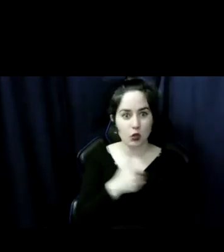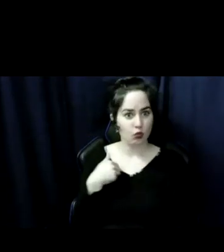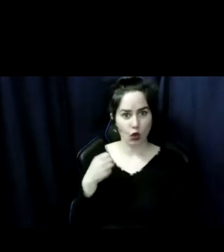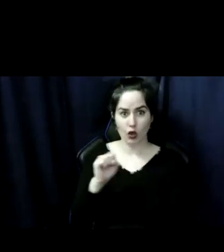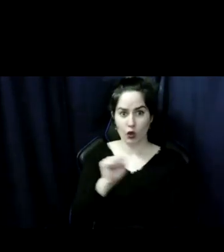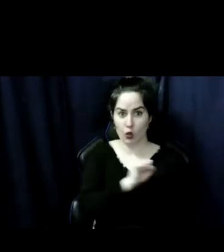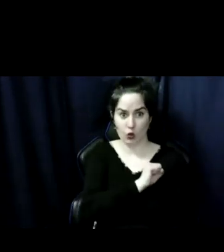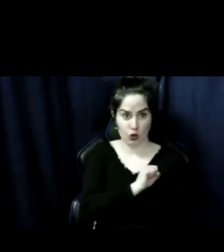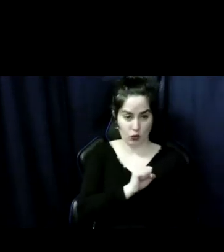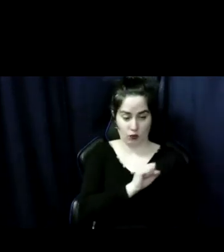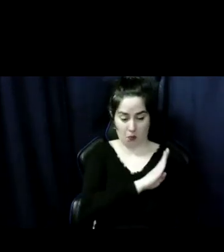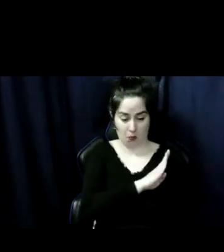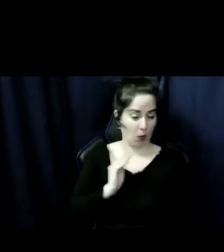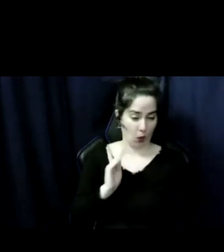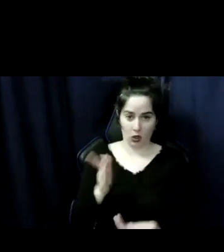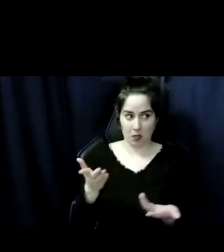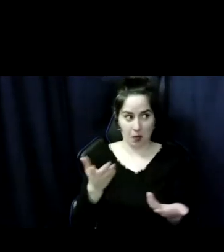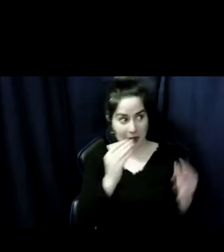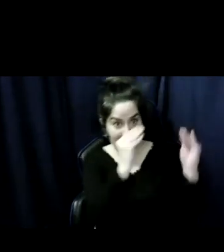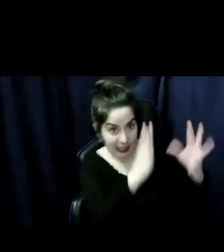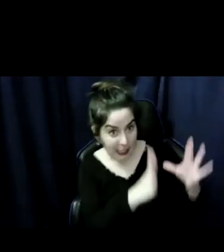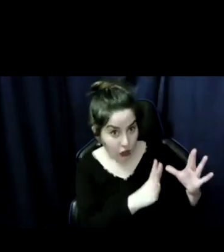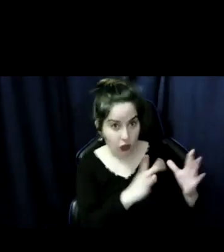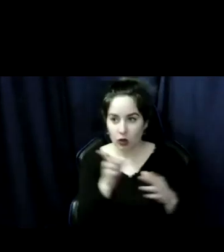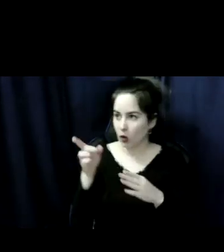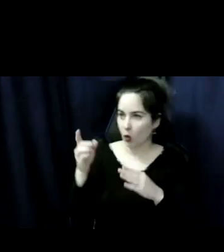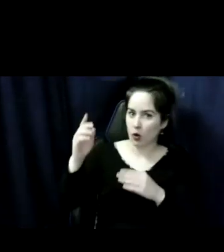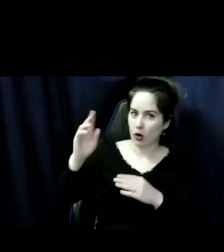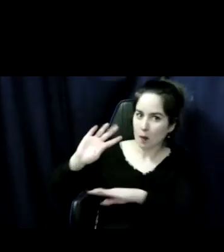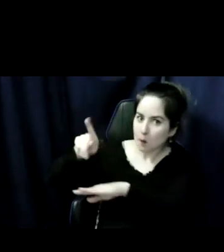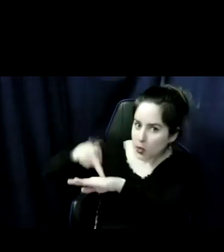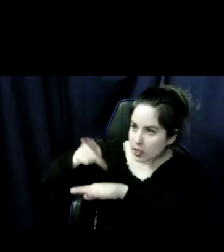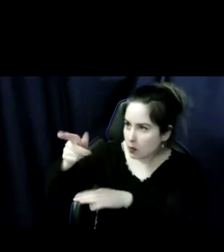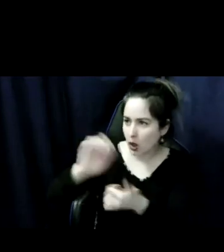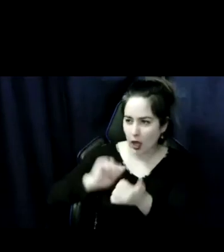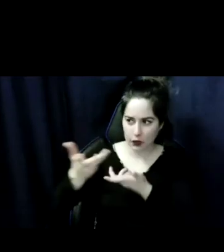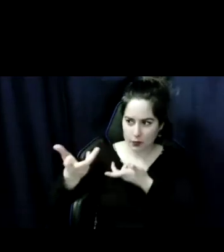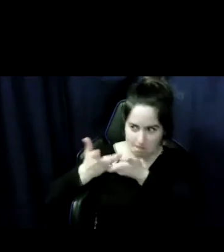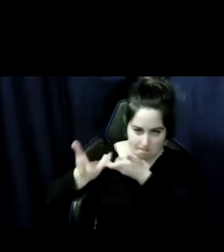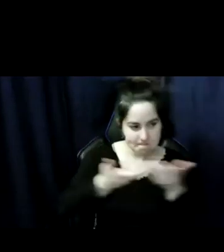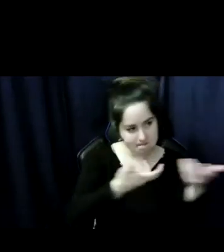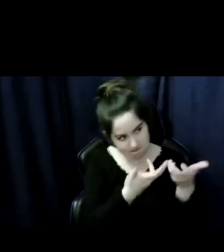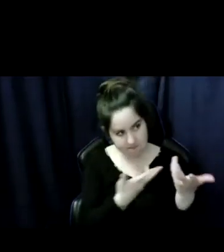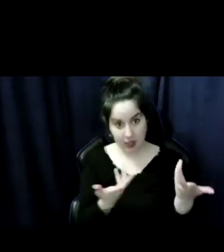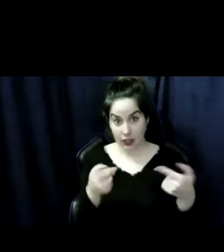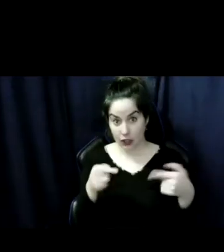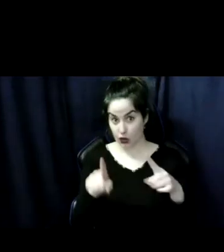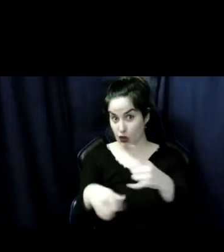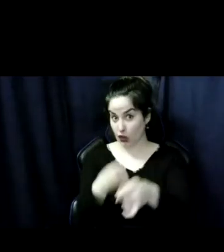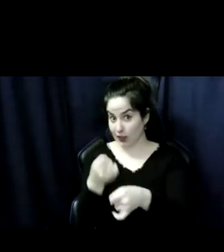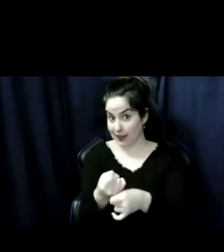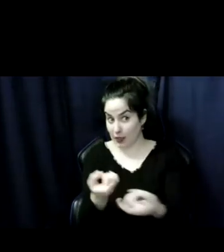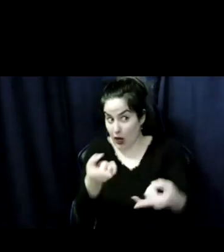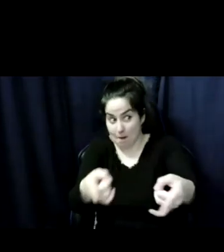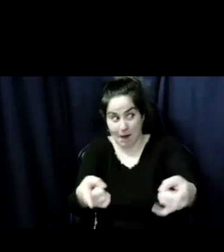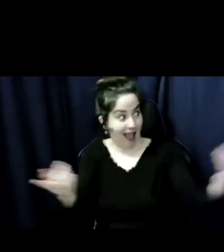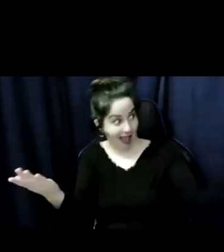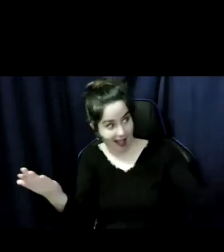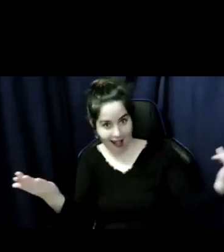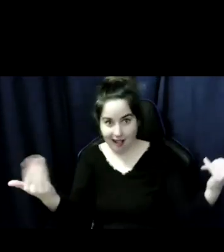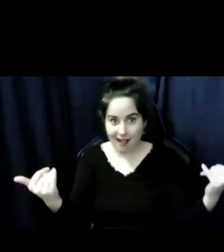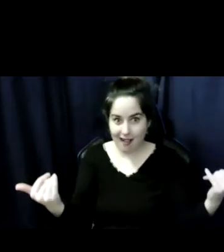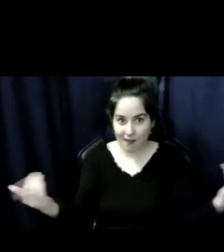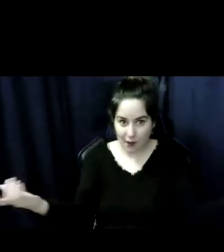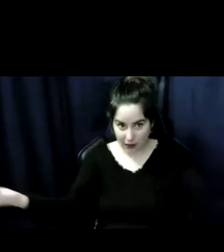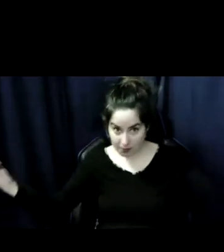relationship with some teachers and the principal or whatever, and you want to schedule something that's happening during the school year and bring, you know, classes over